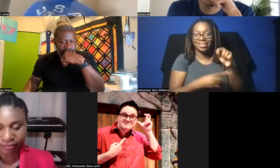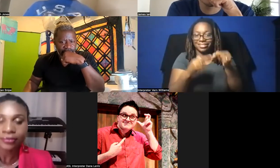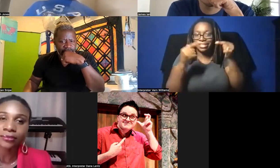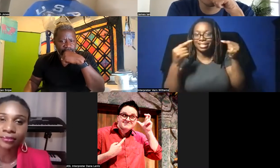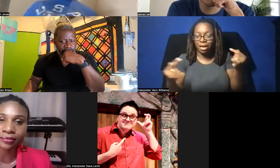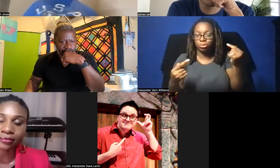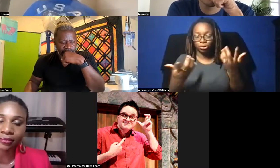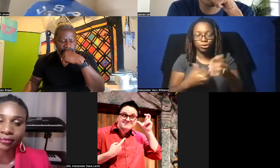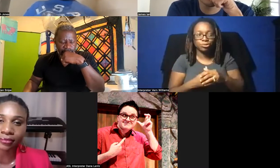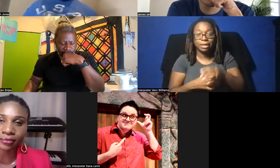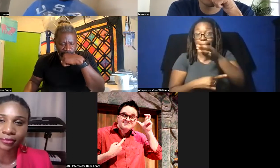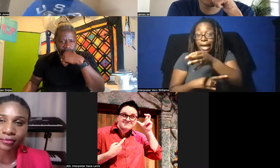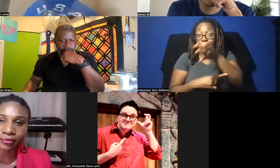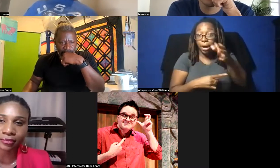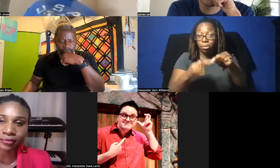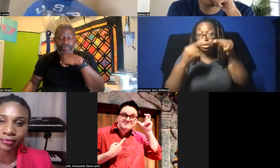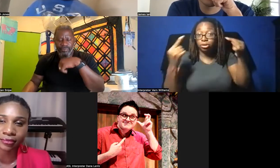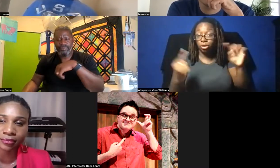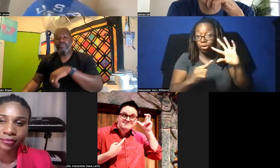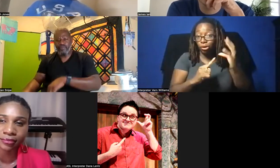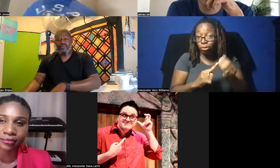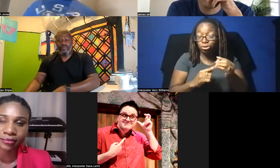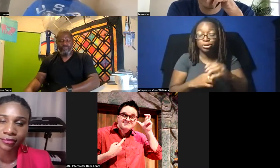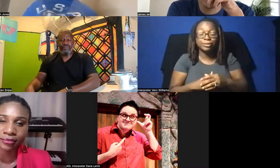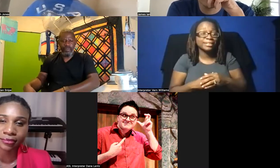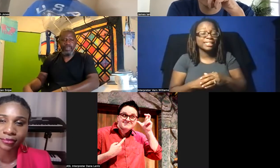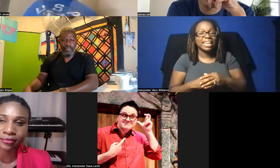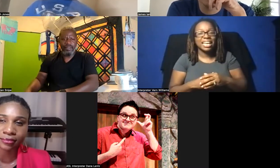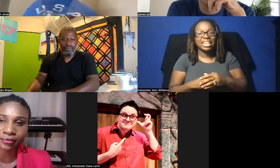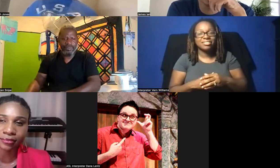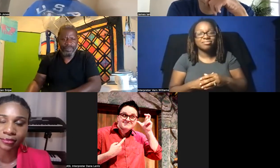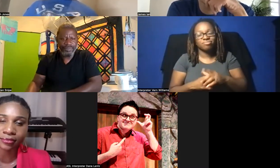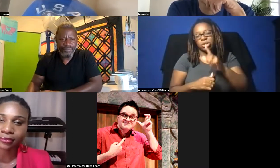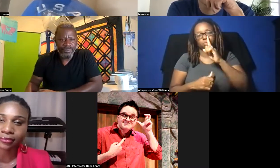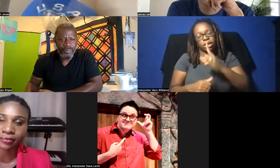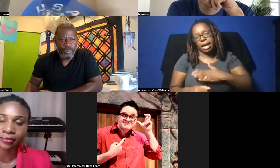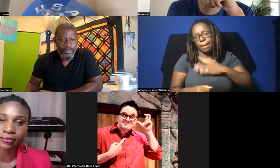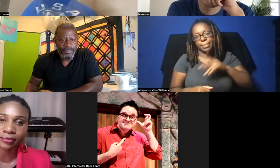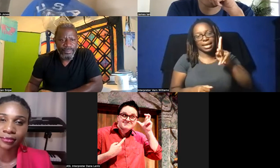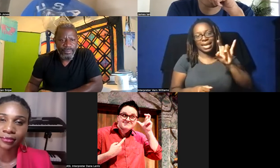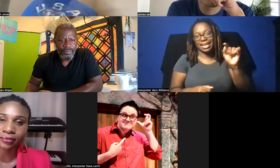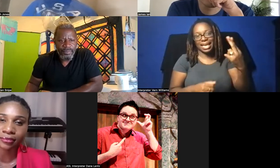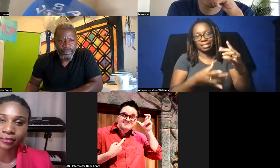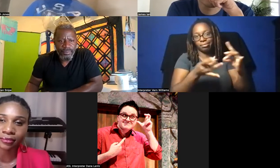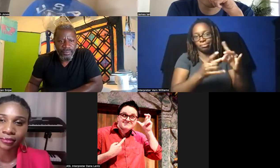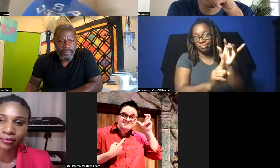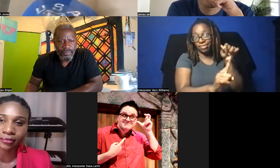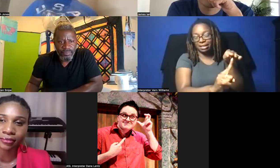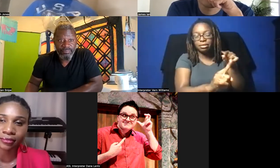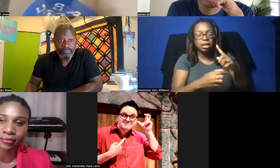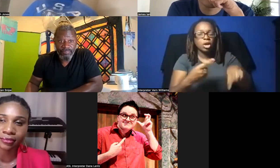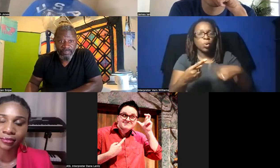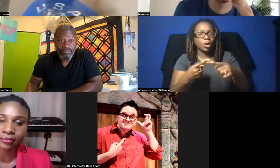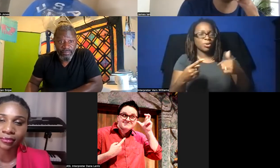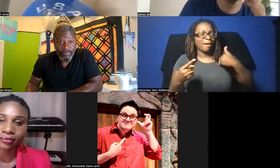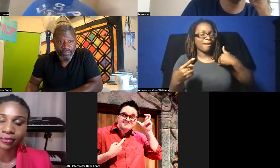Hip hop is counterculture, pretty much and I'm really glad Keith brought that up, because it's like when you have,